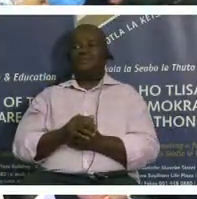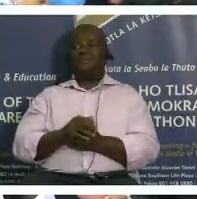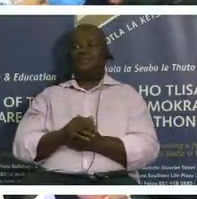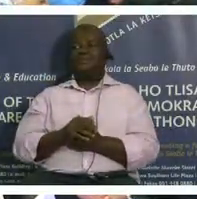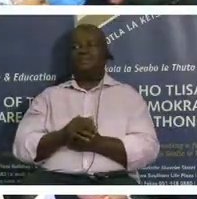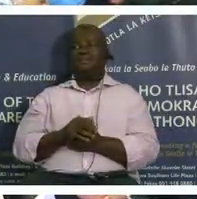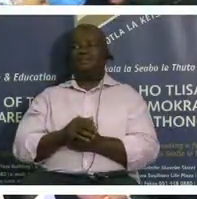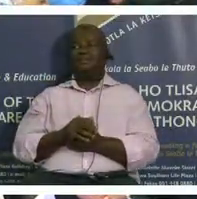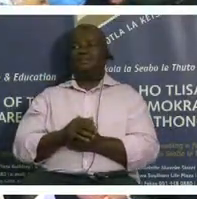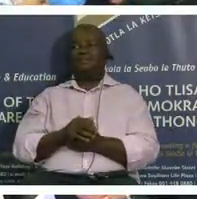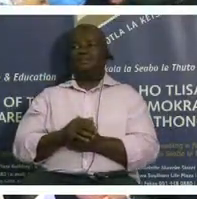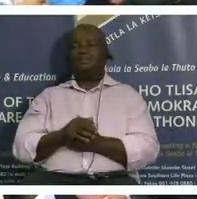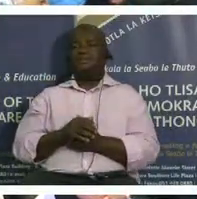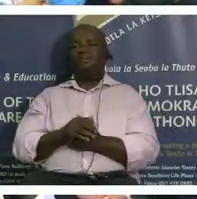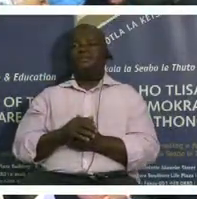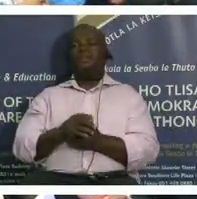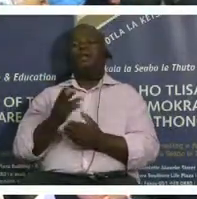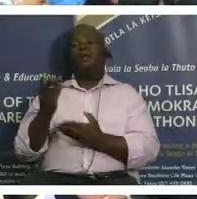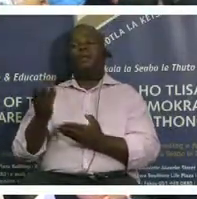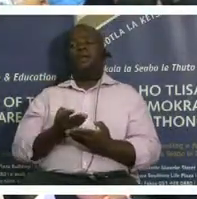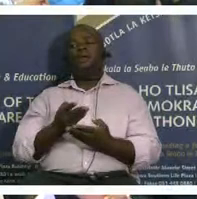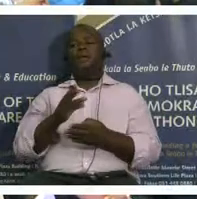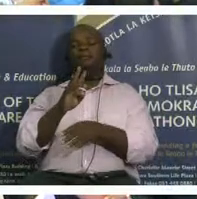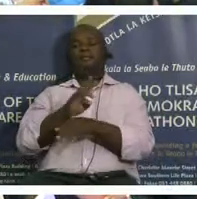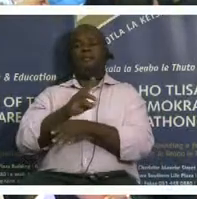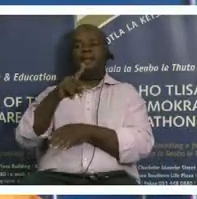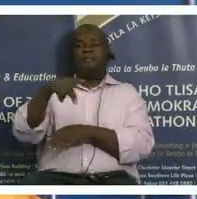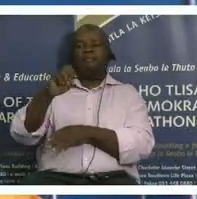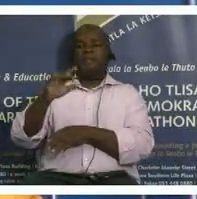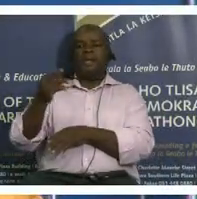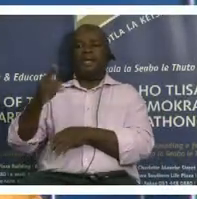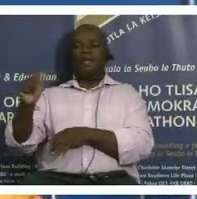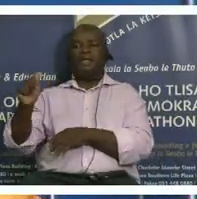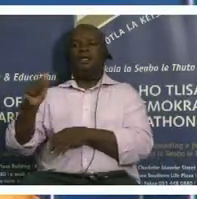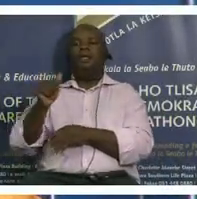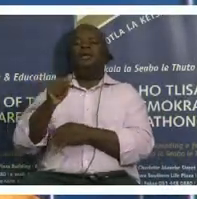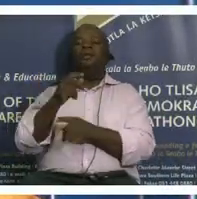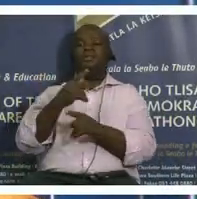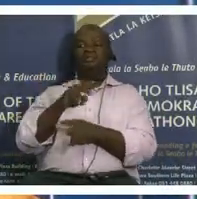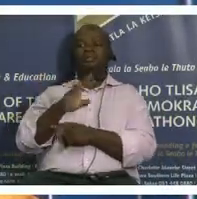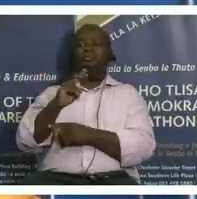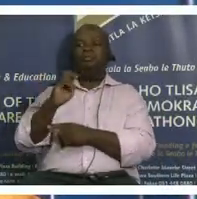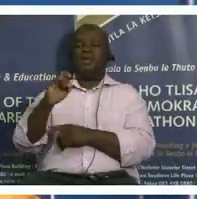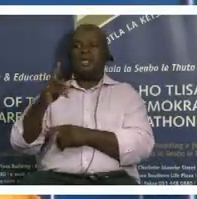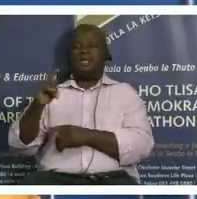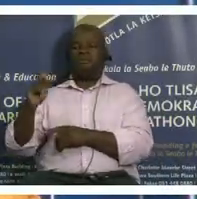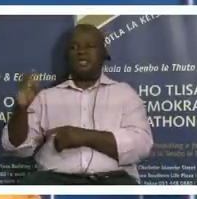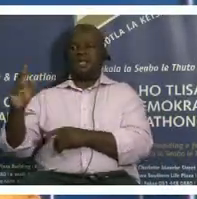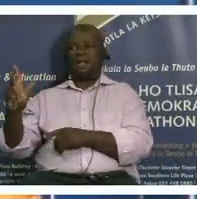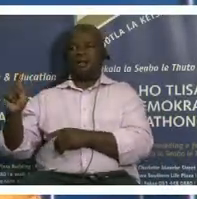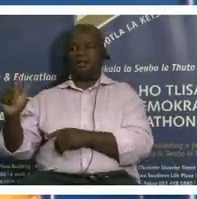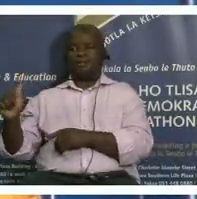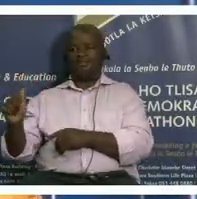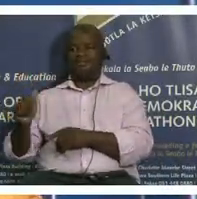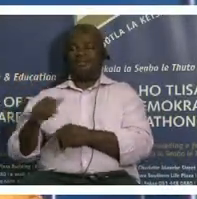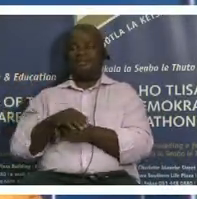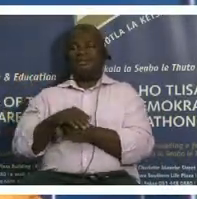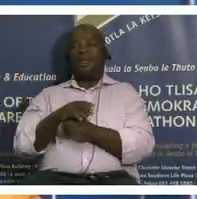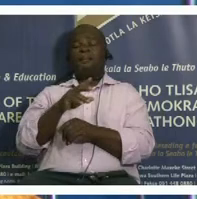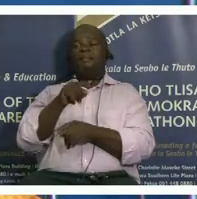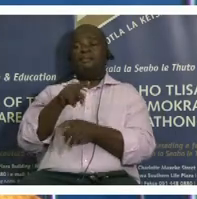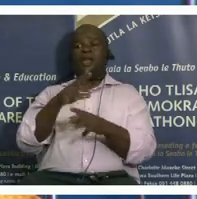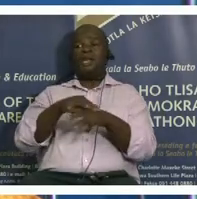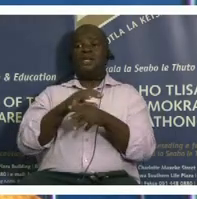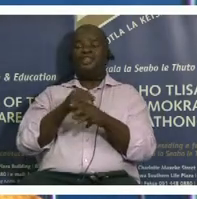Let me welcome Mayor Paleo Celestina Makibitla, a 90-year-old